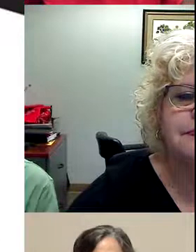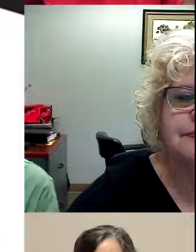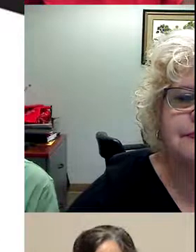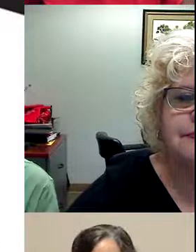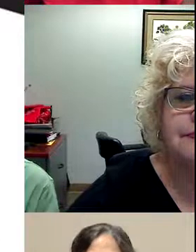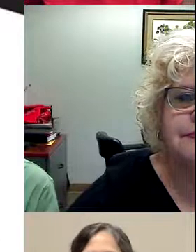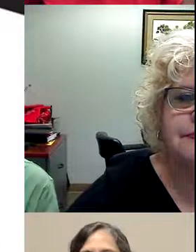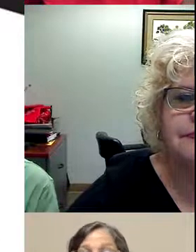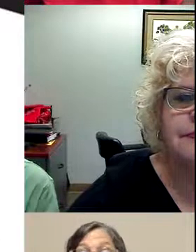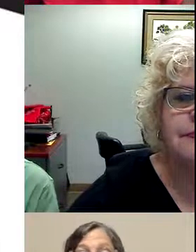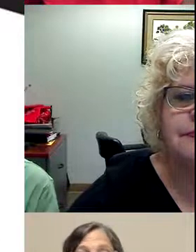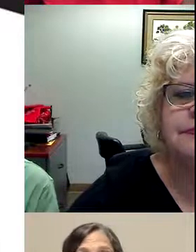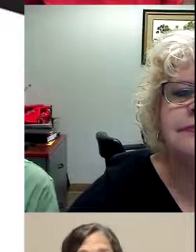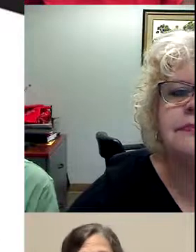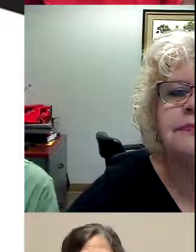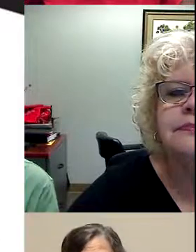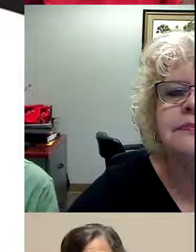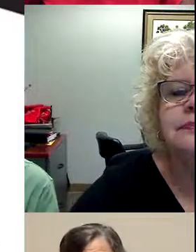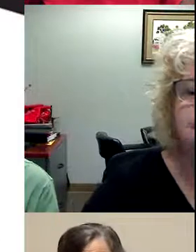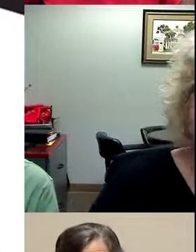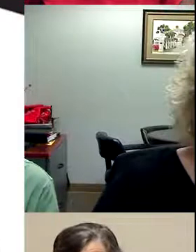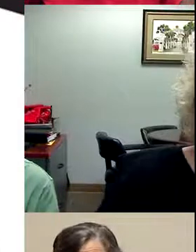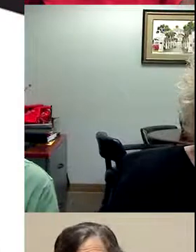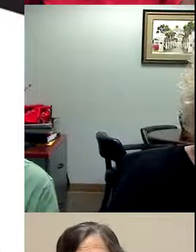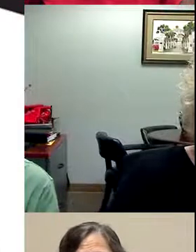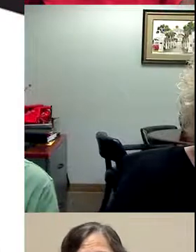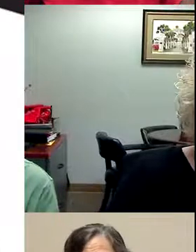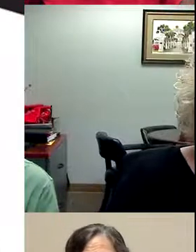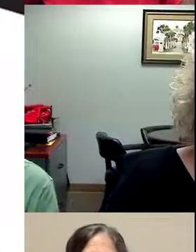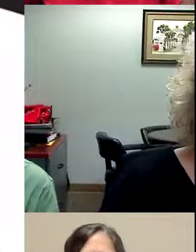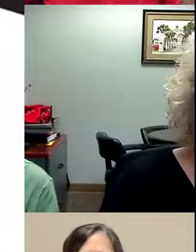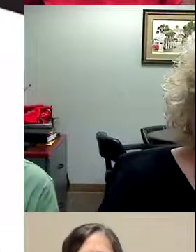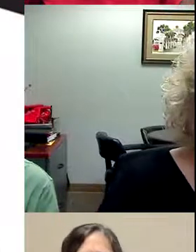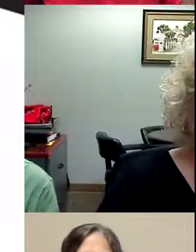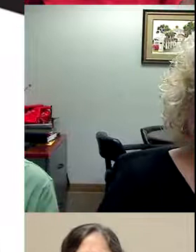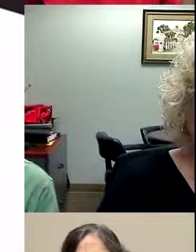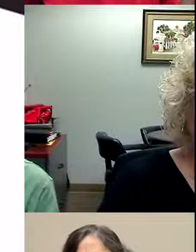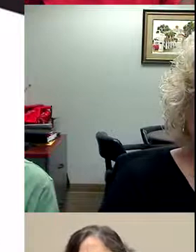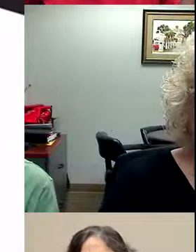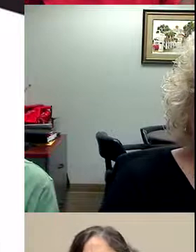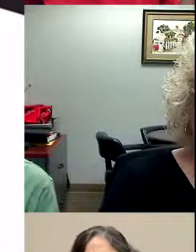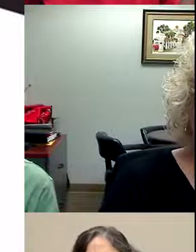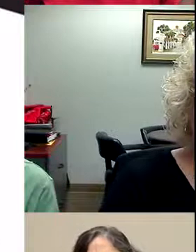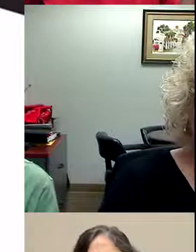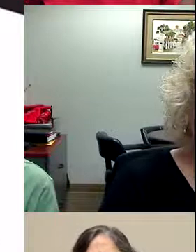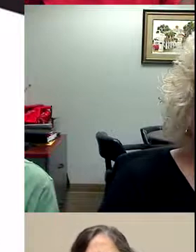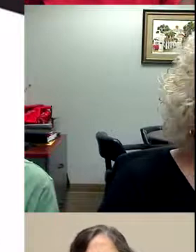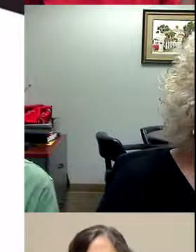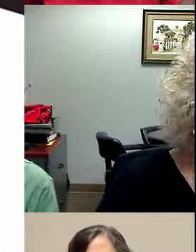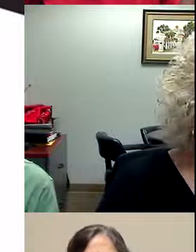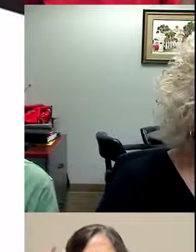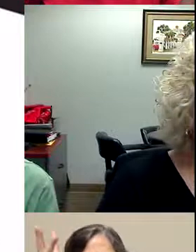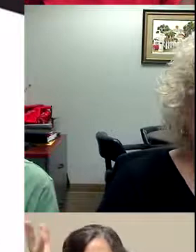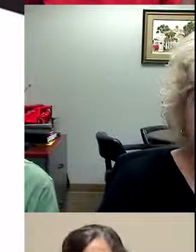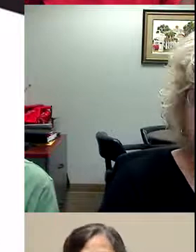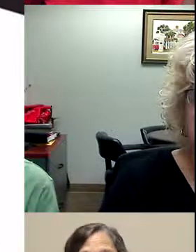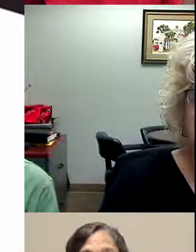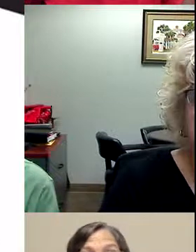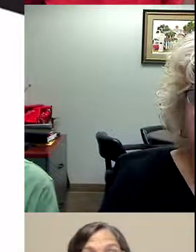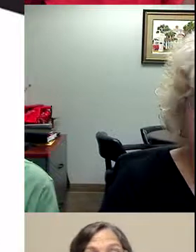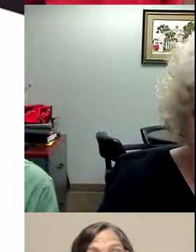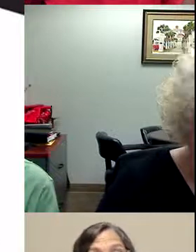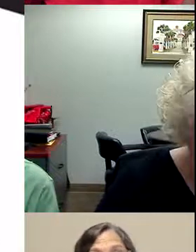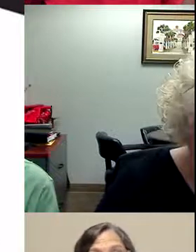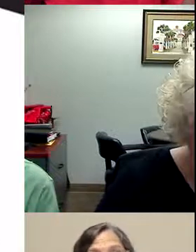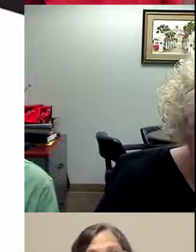research interests include education, policy, and disruptive innovation. Dr. Barbara Radcliffe is an associate